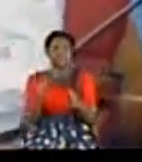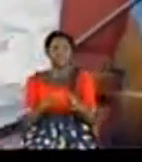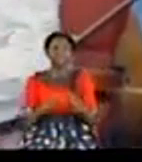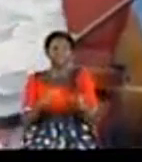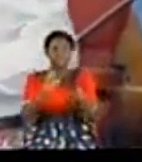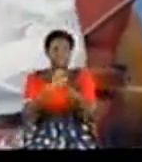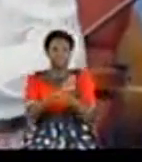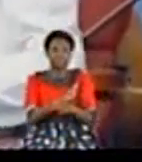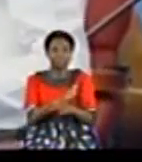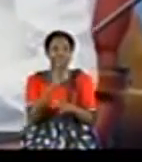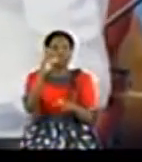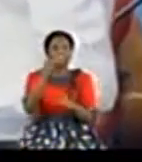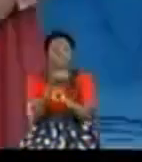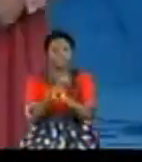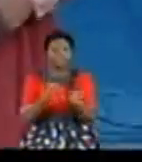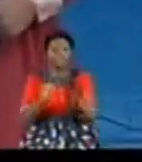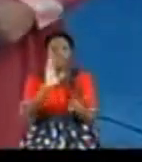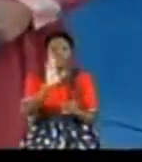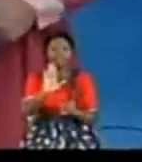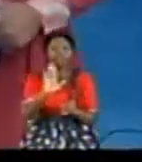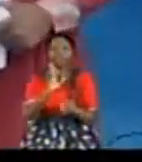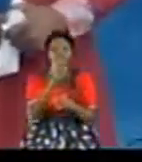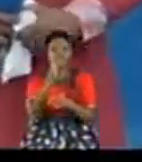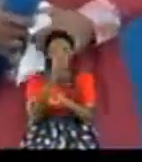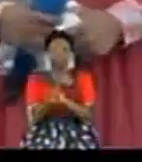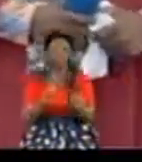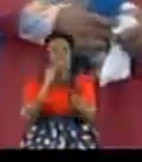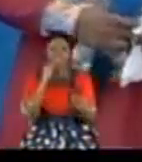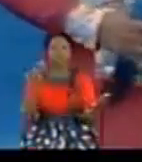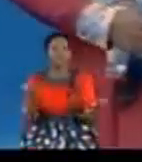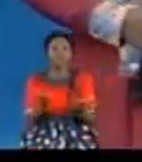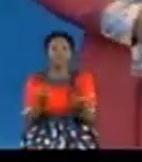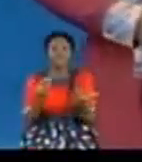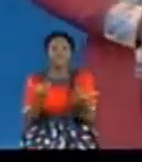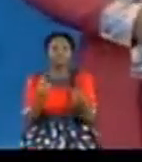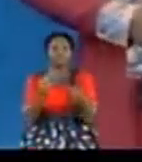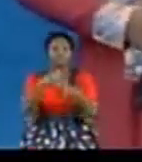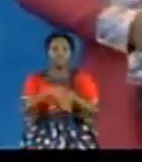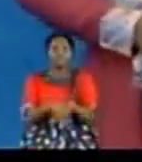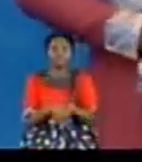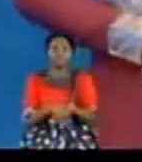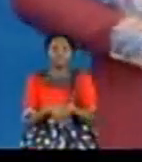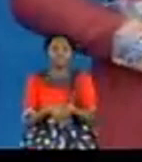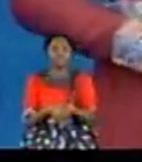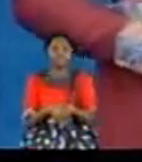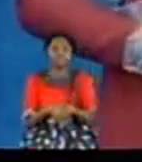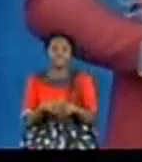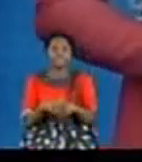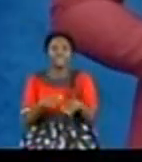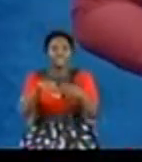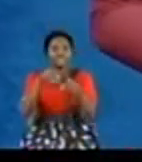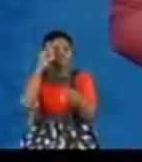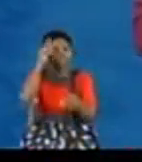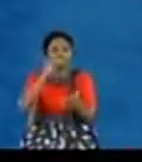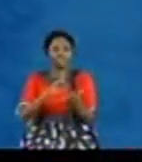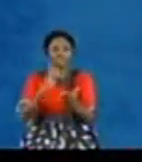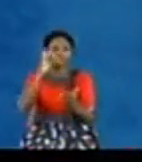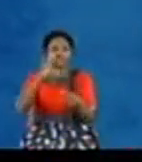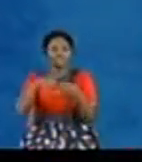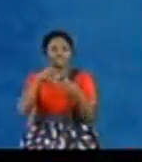is here tonight give him all the praise he's exalted forever give him glory give him